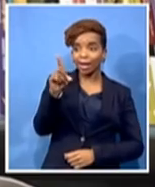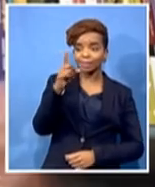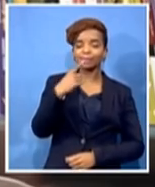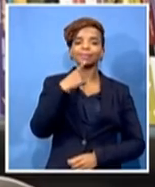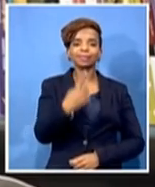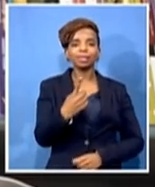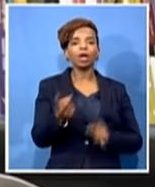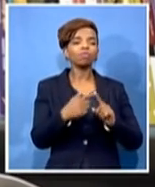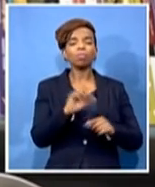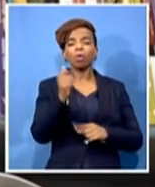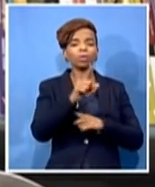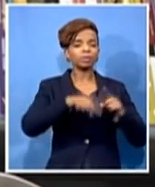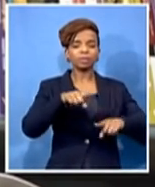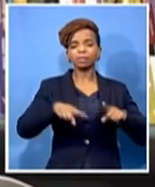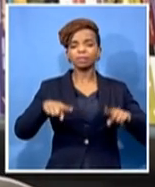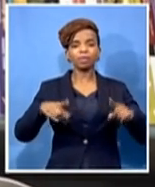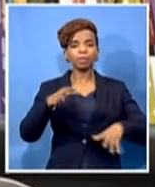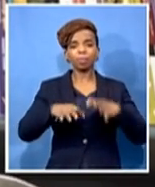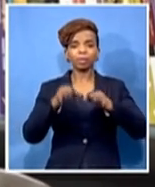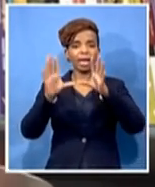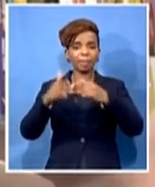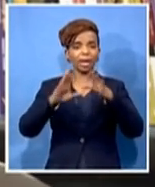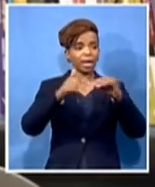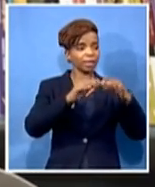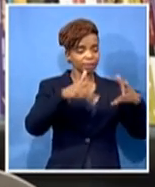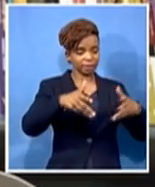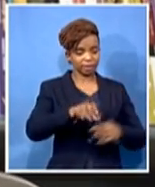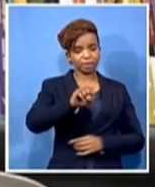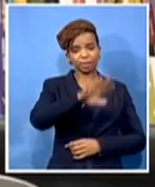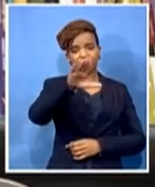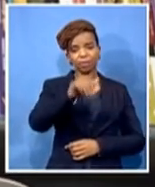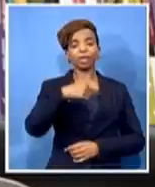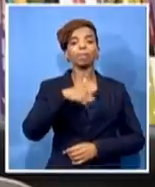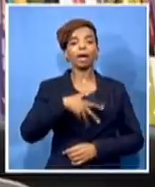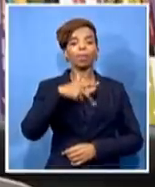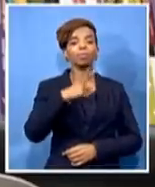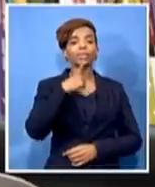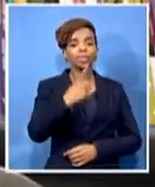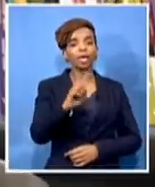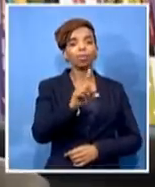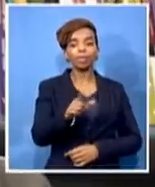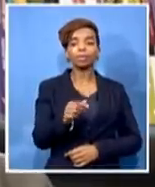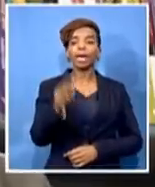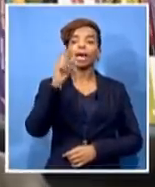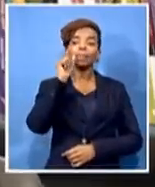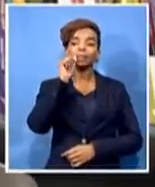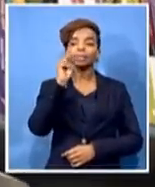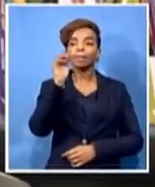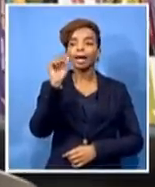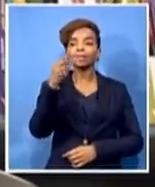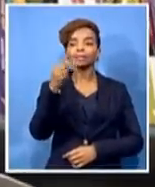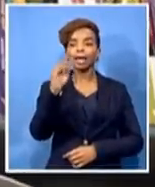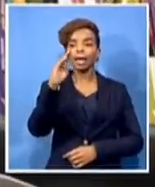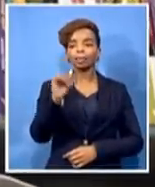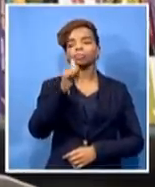Africa. And I want to say, good luck, Mr. Mashaba. Let's hold hands and ensure that corruption